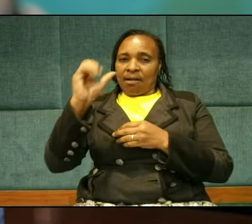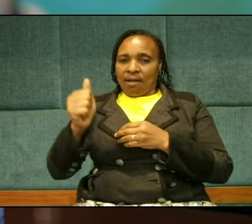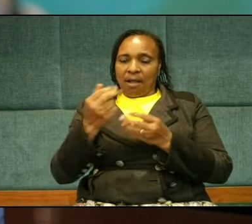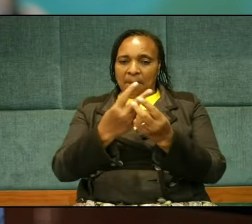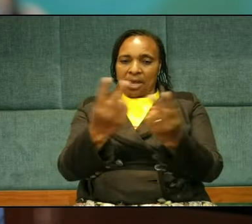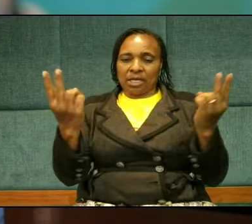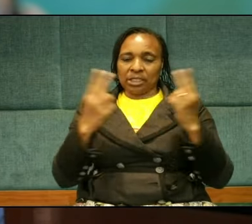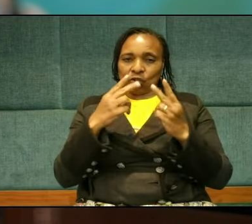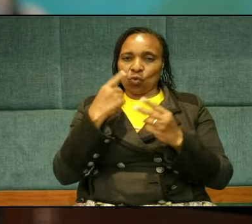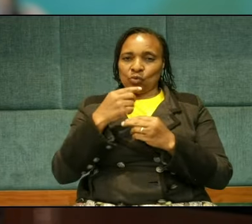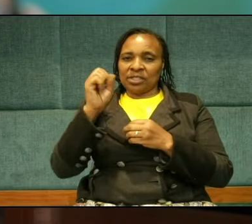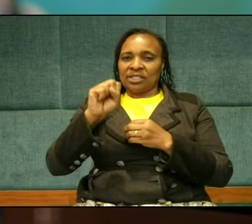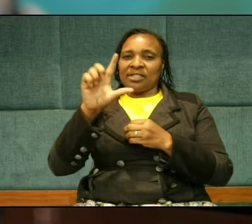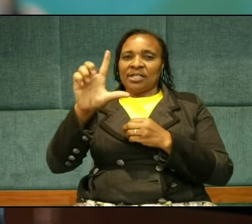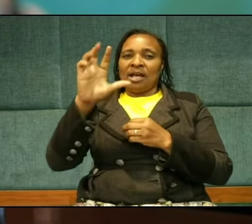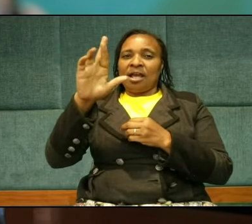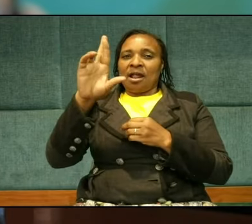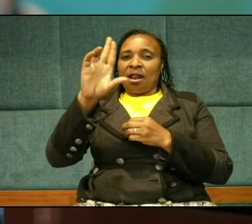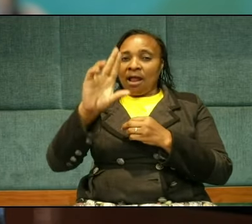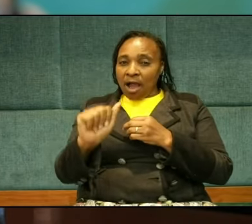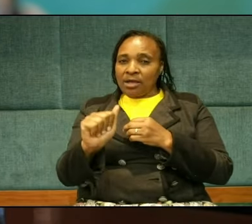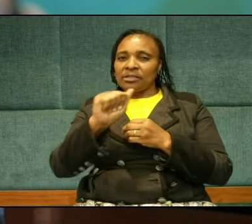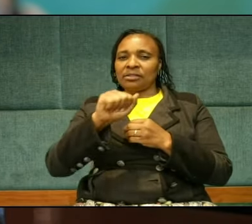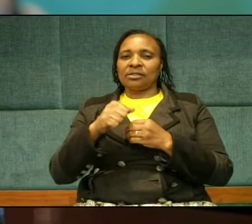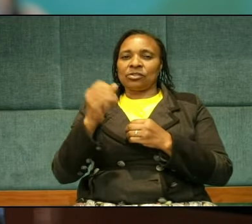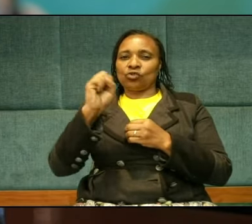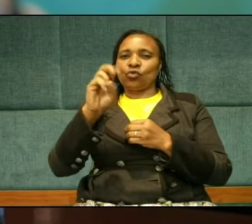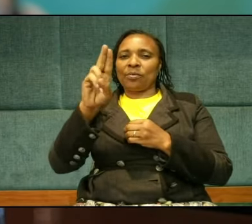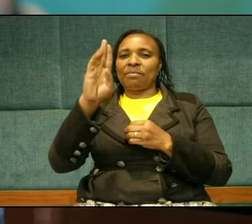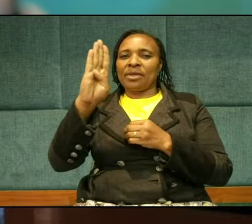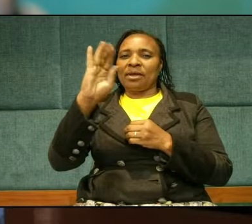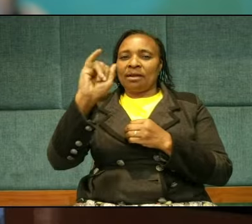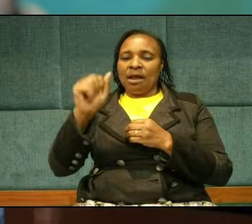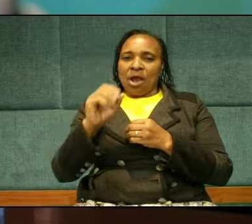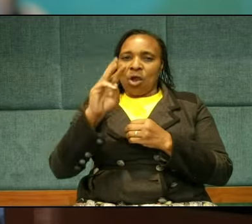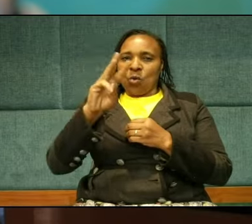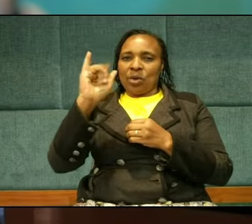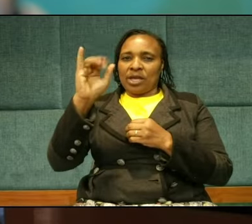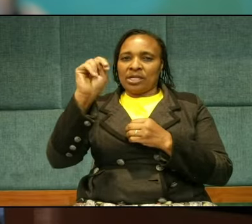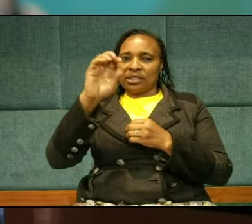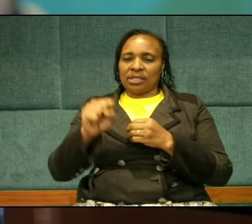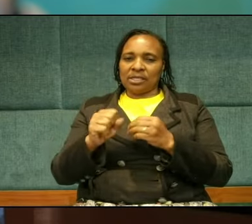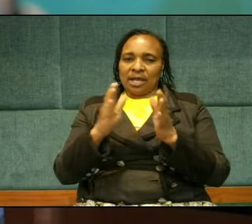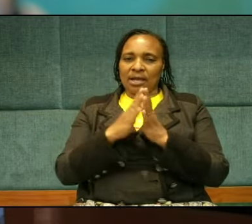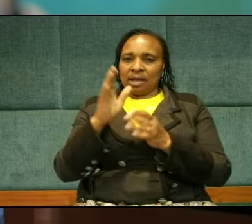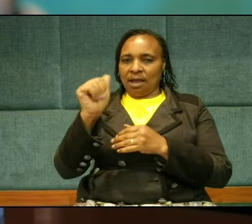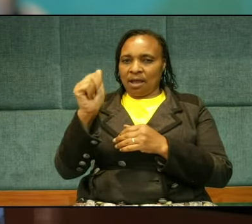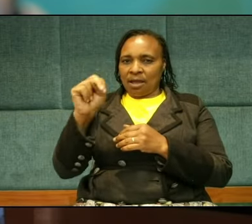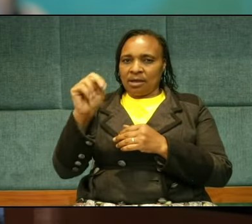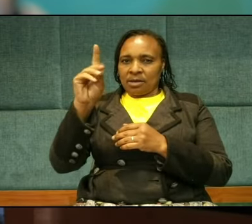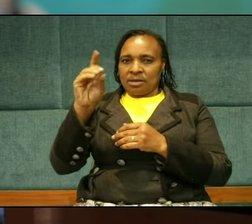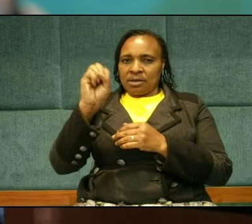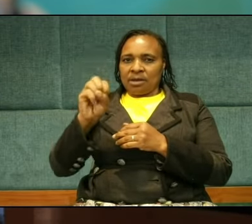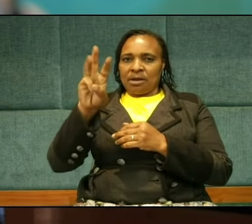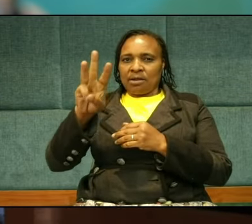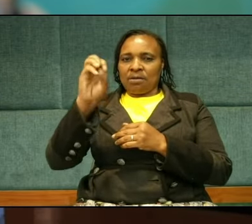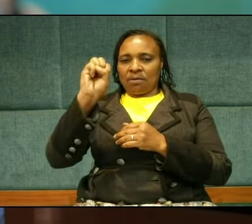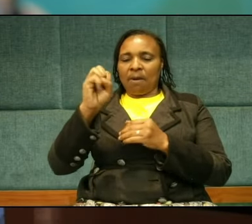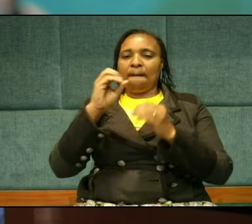are Silas, Sabira, Winston, and Andrew. Be